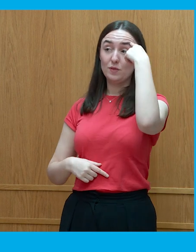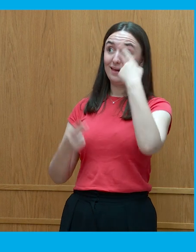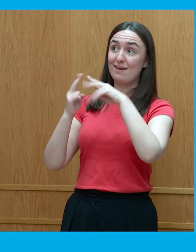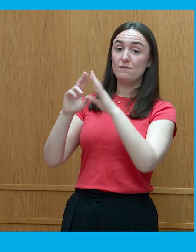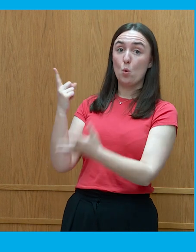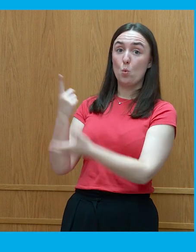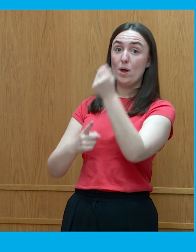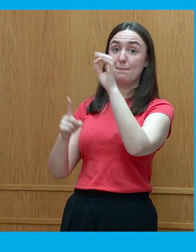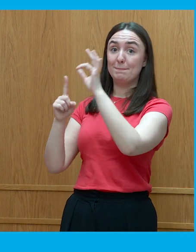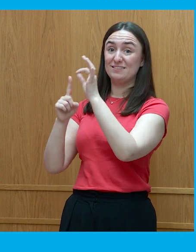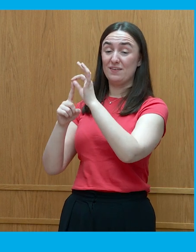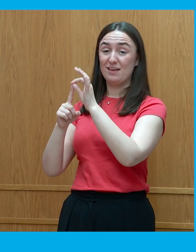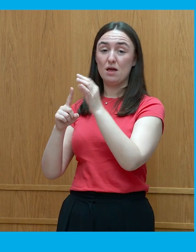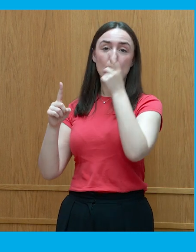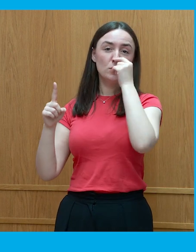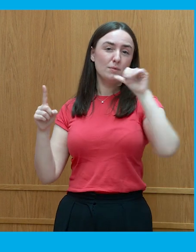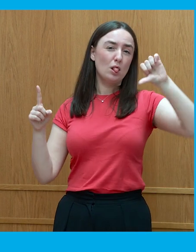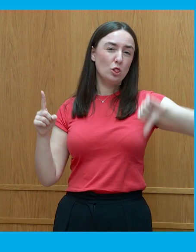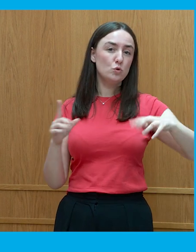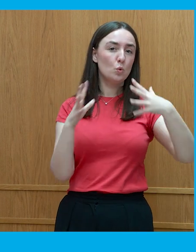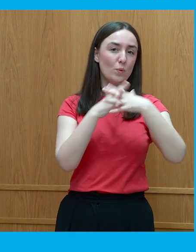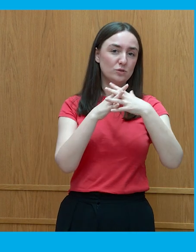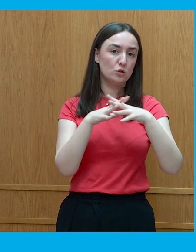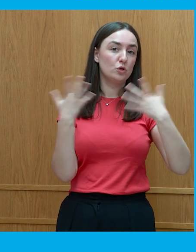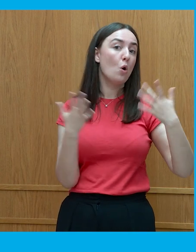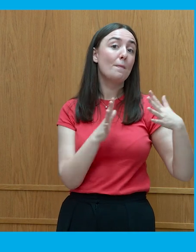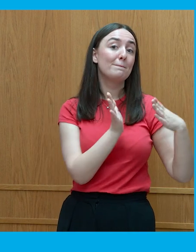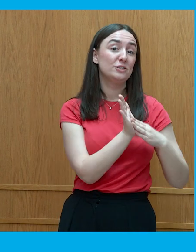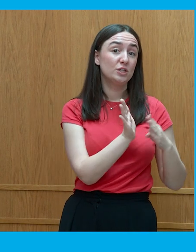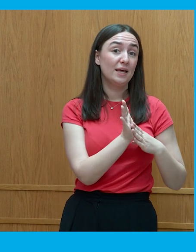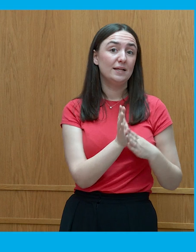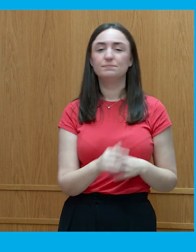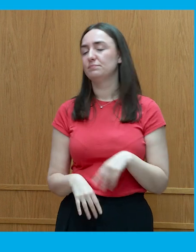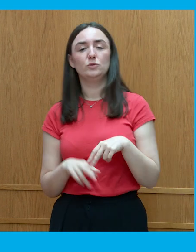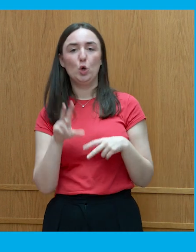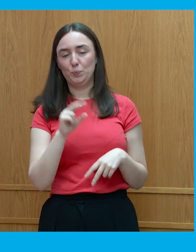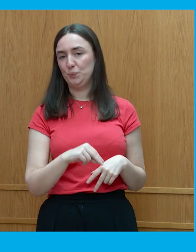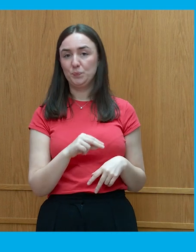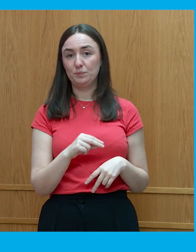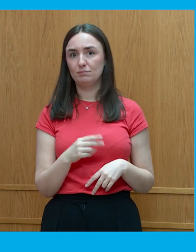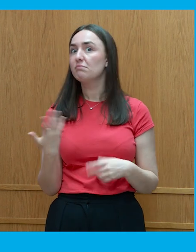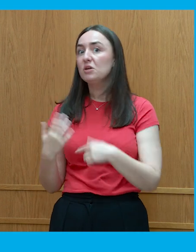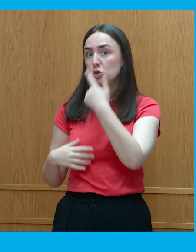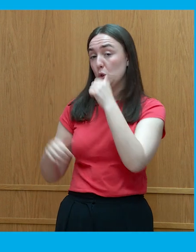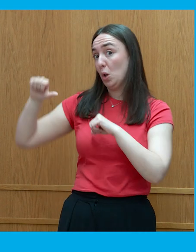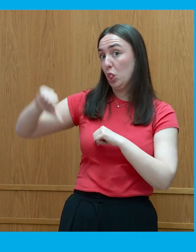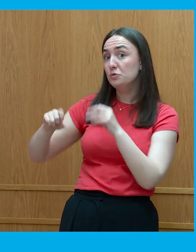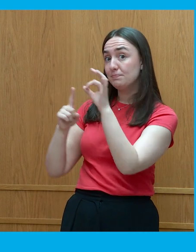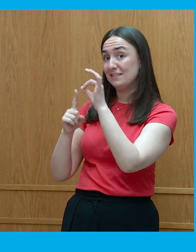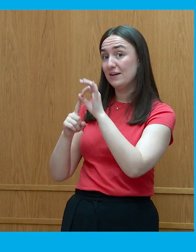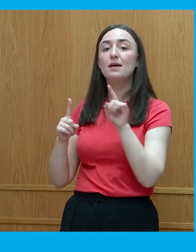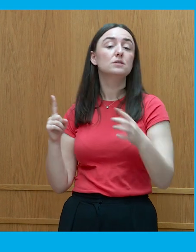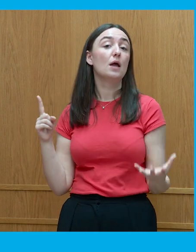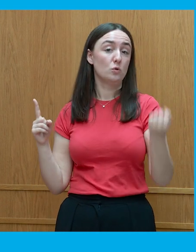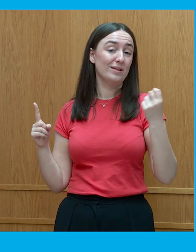but lose Wisconsin or Michigan? No. Right. No. It seems like it would be... like she can lose Pennsylvania and win right. those